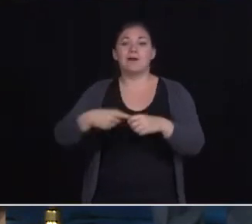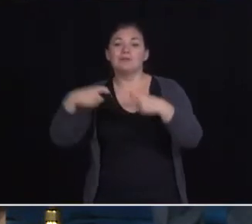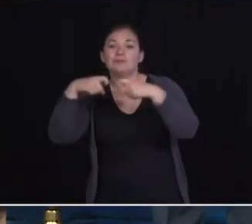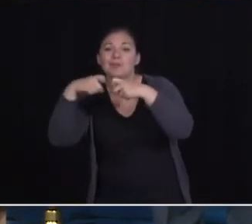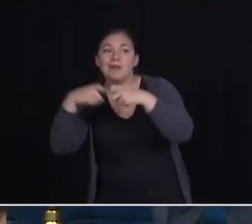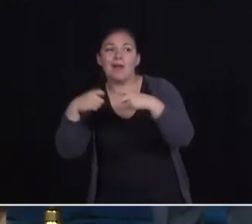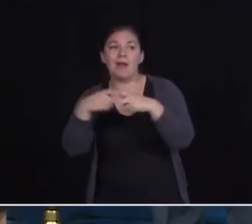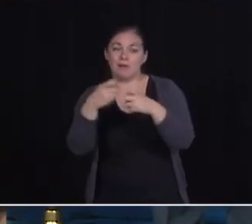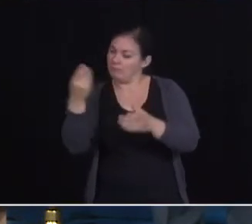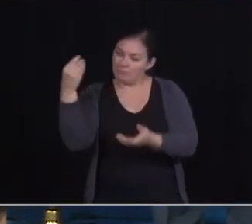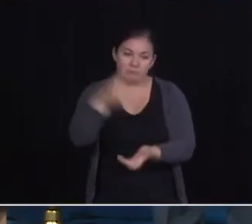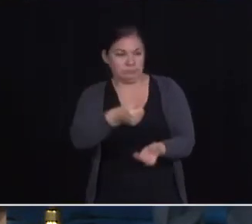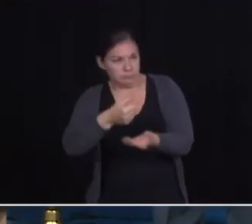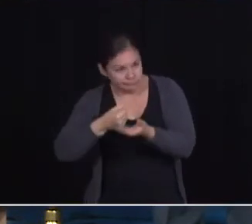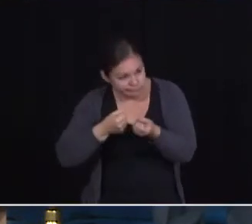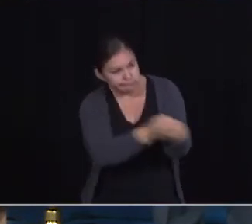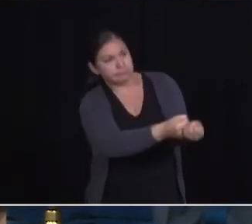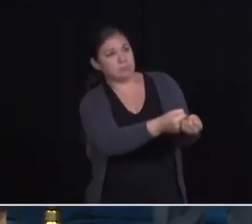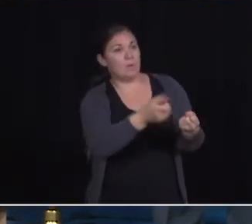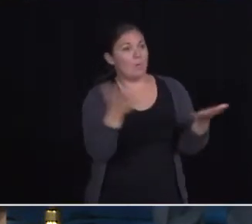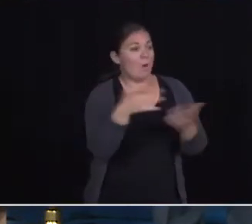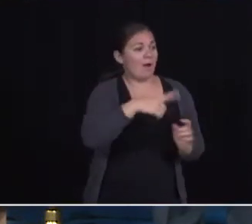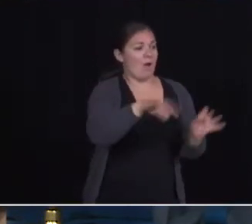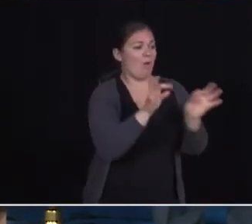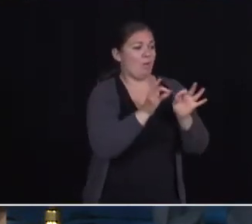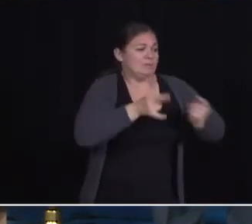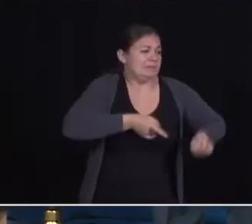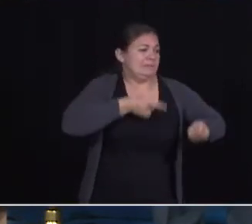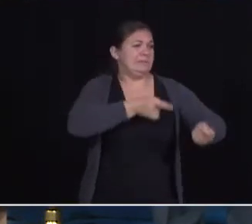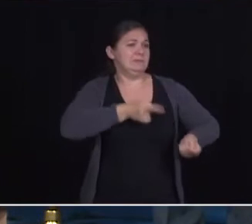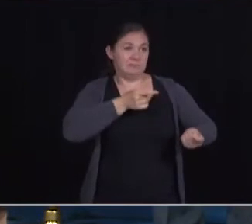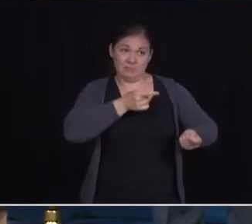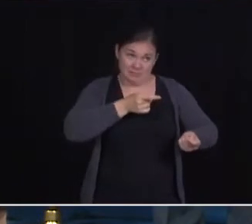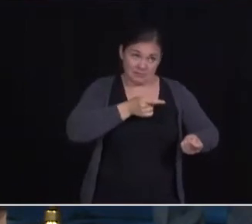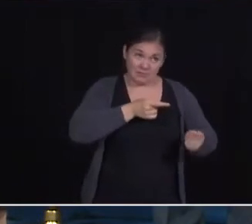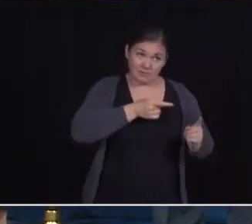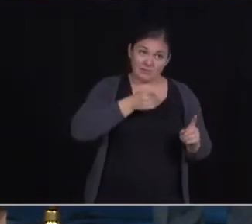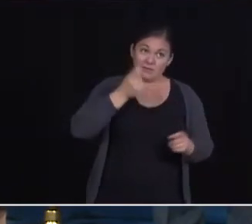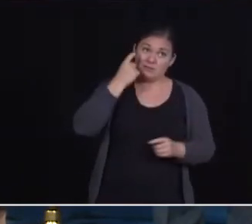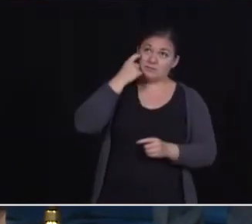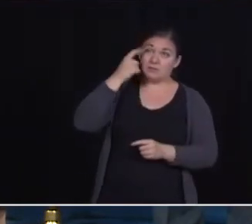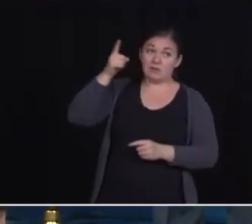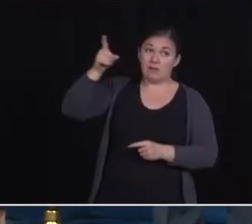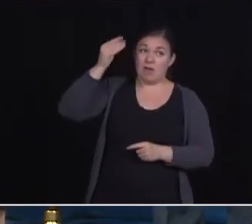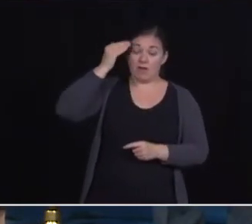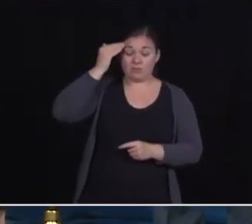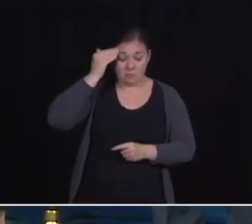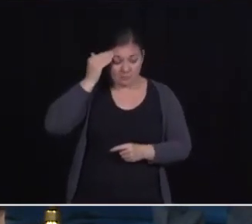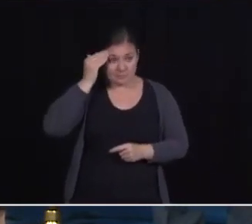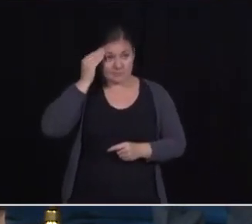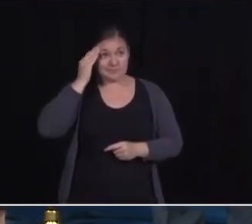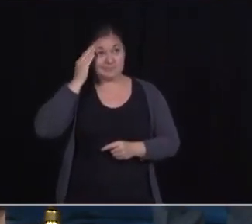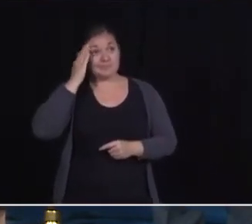are struggling with. Cynthia, believe me, I understand. Talk about staying up all night and thinking about this.